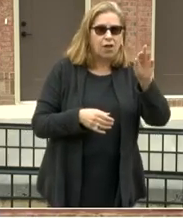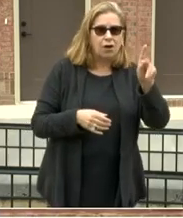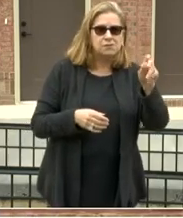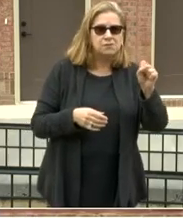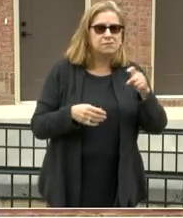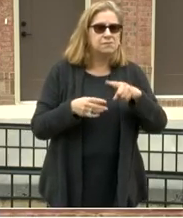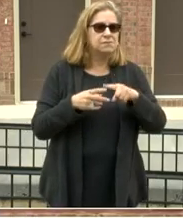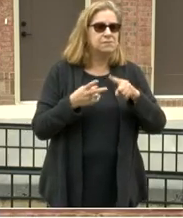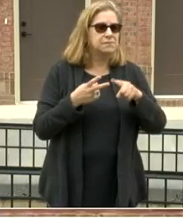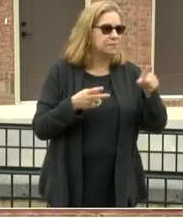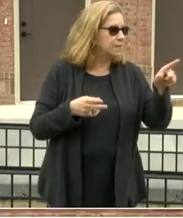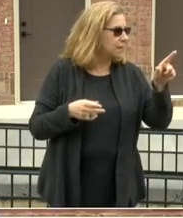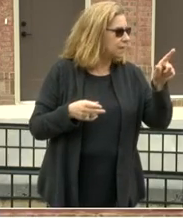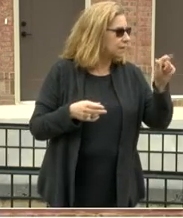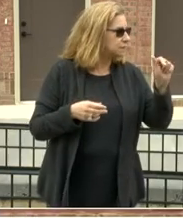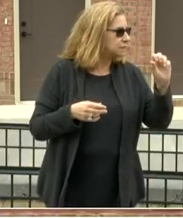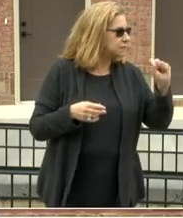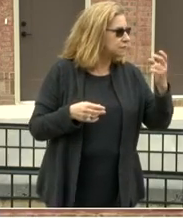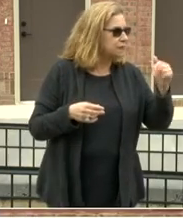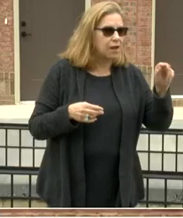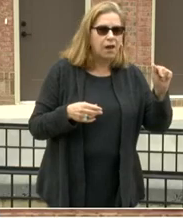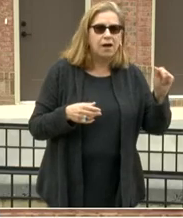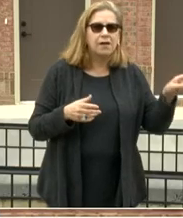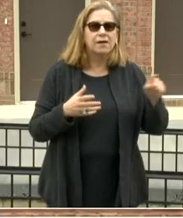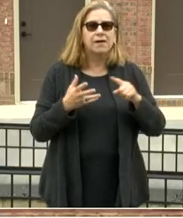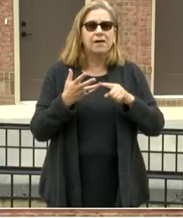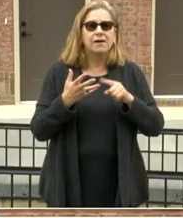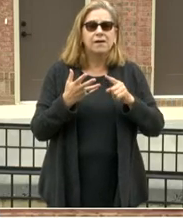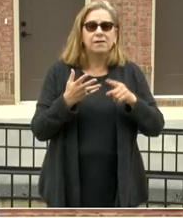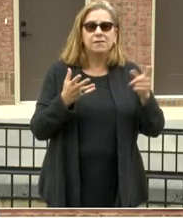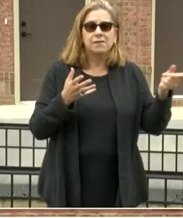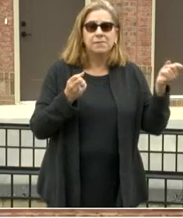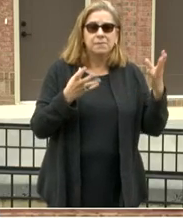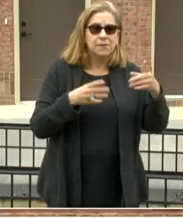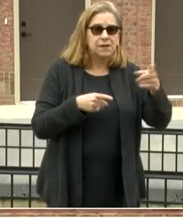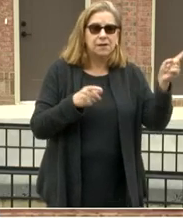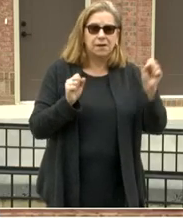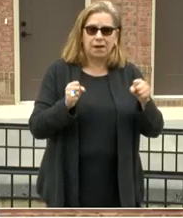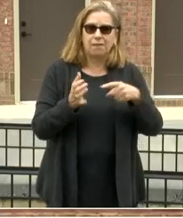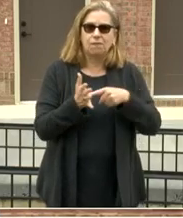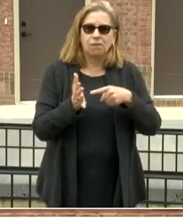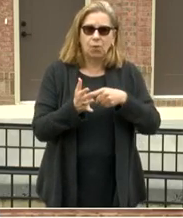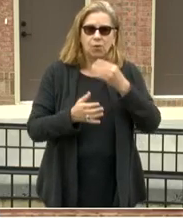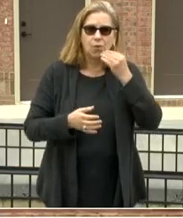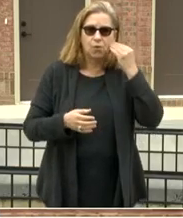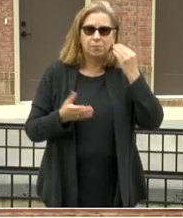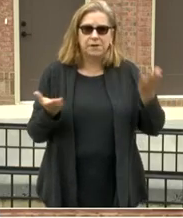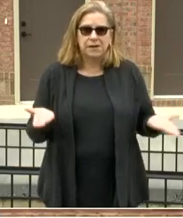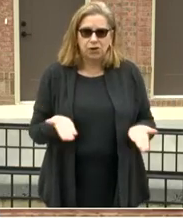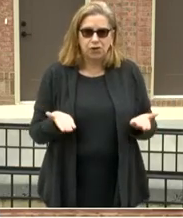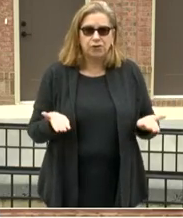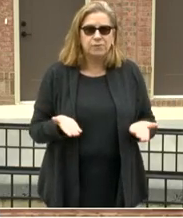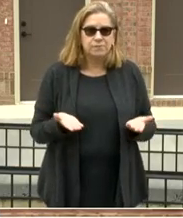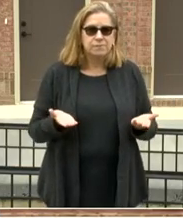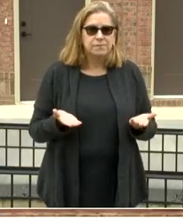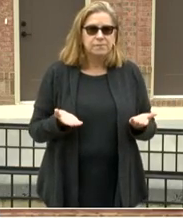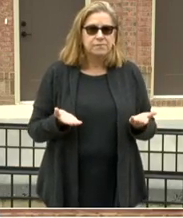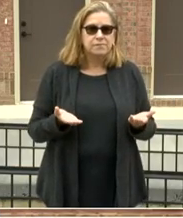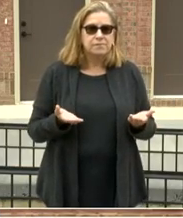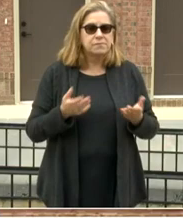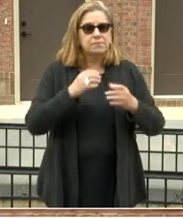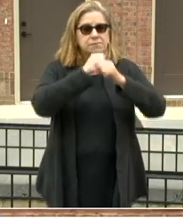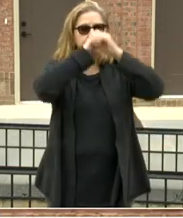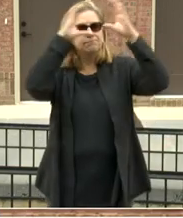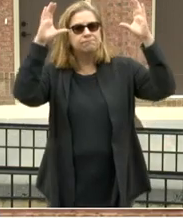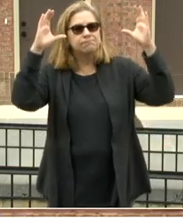a home on this campus, it takes vision, it takes drive, it takes commitment, it takes resources, and it takes a government